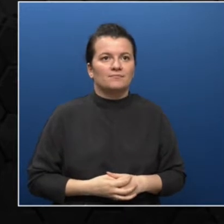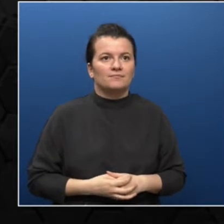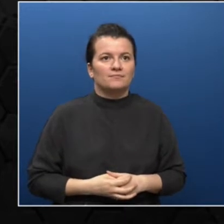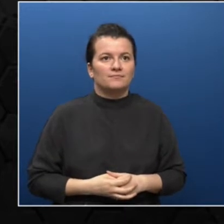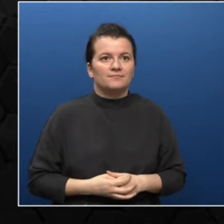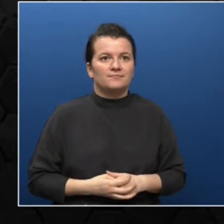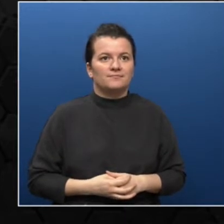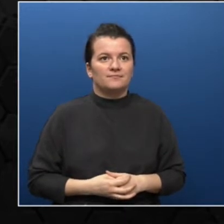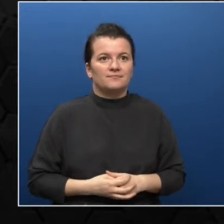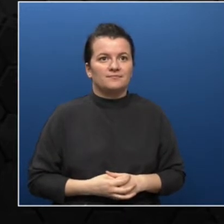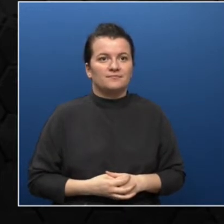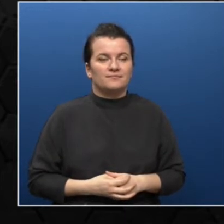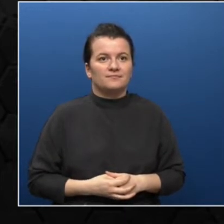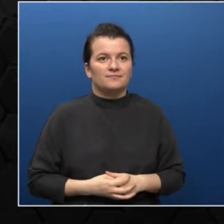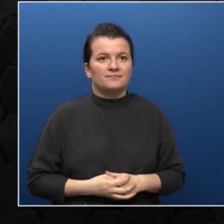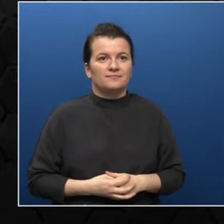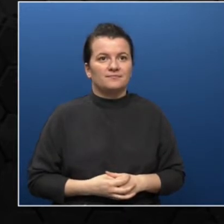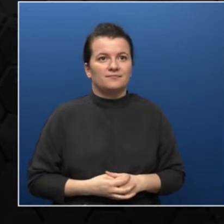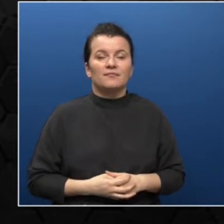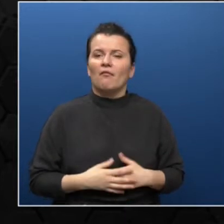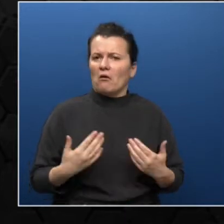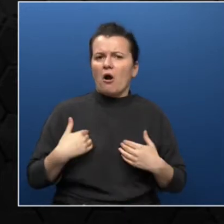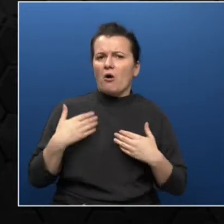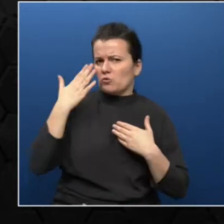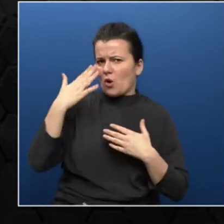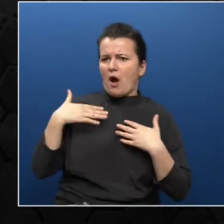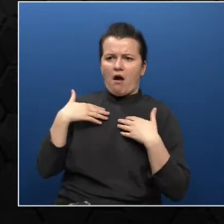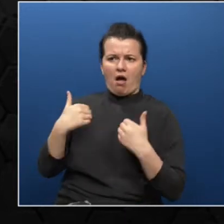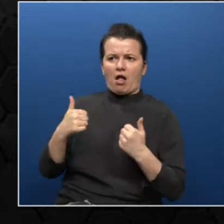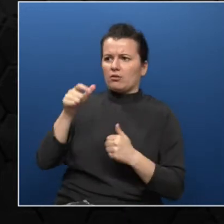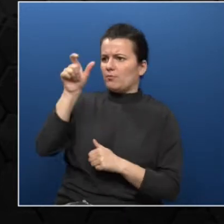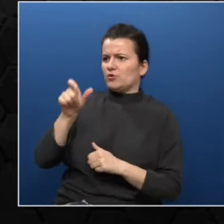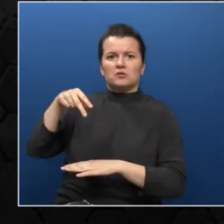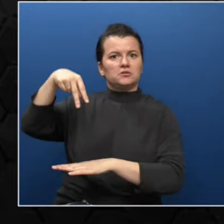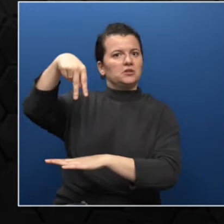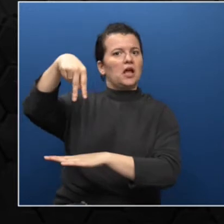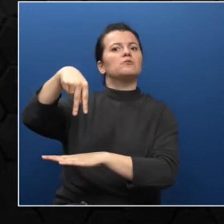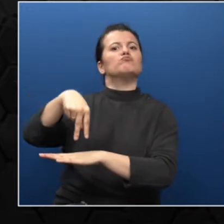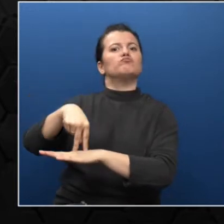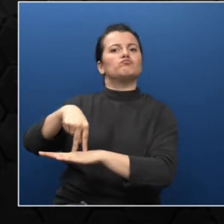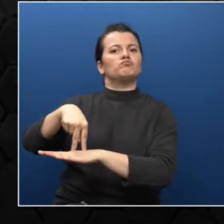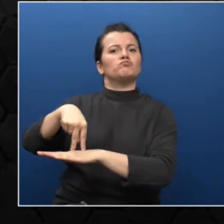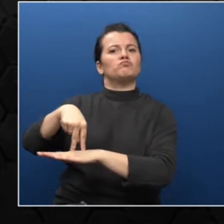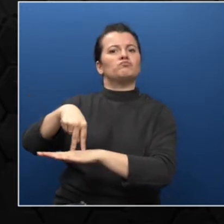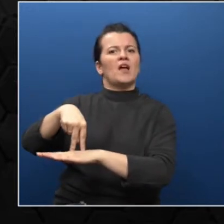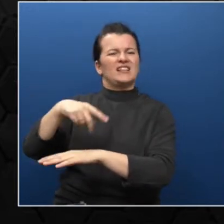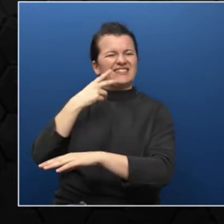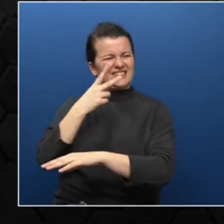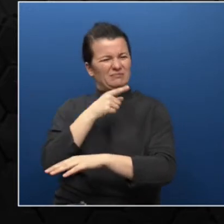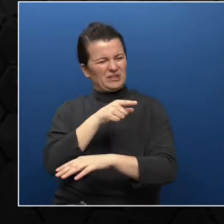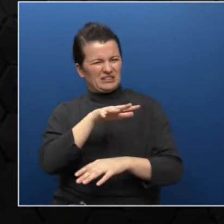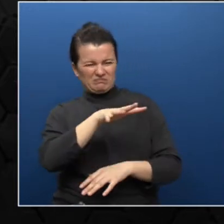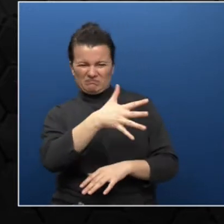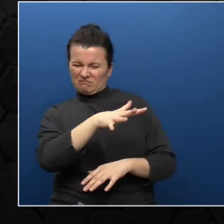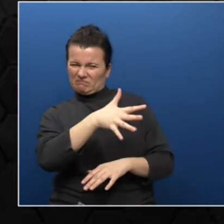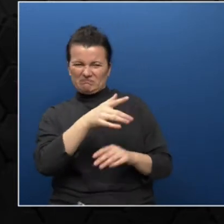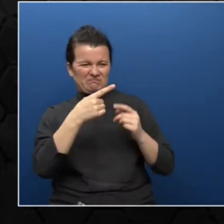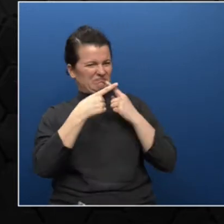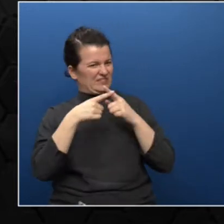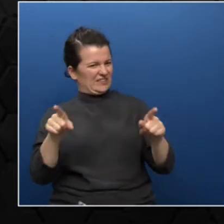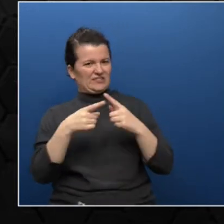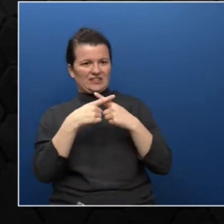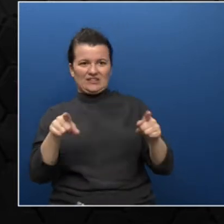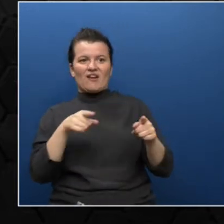how a healthy person might stand, if that brings some sort of clarification. But